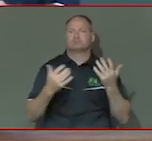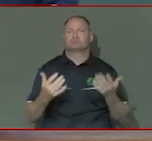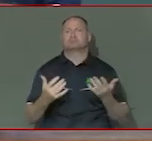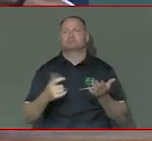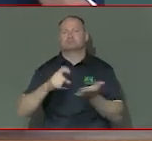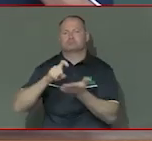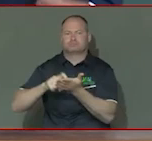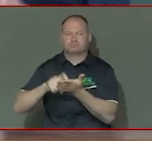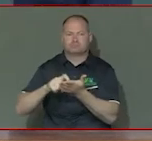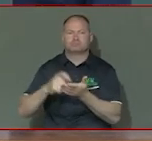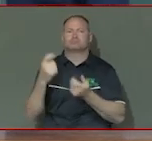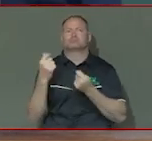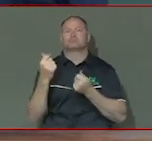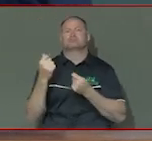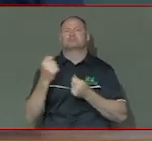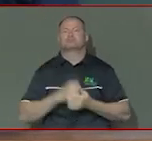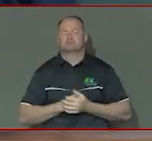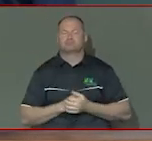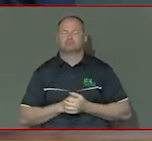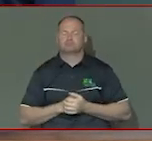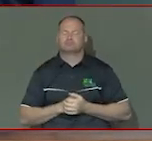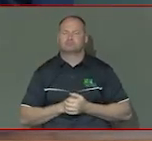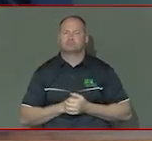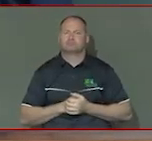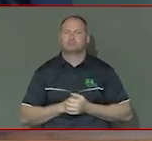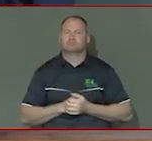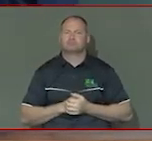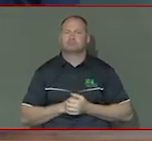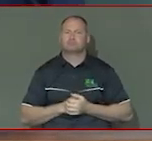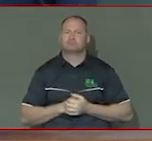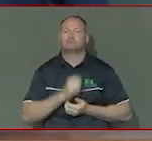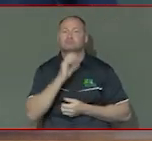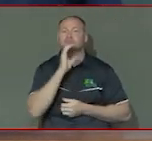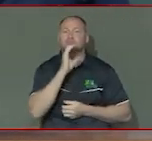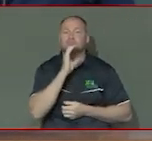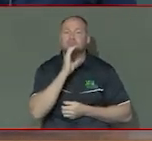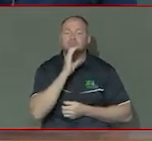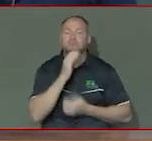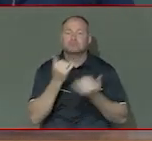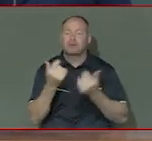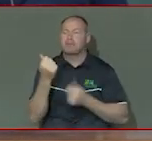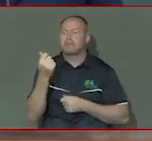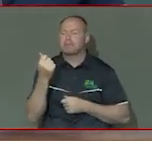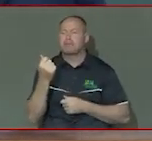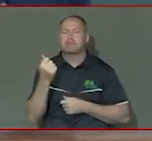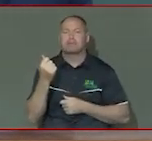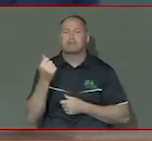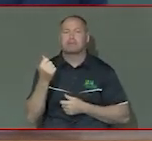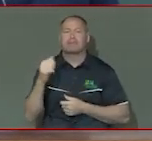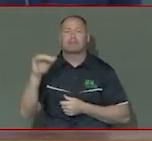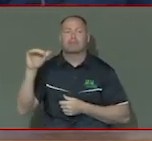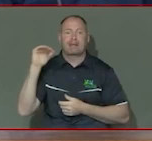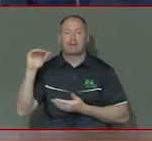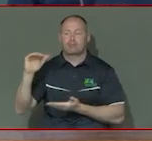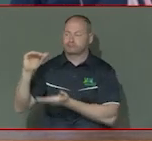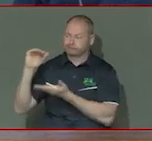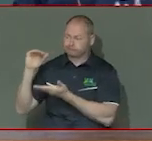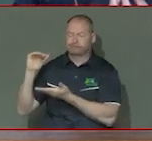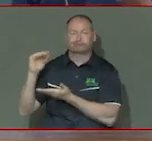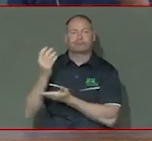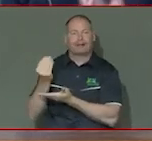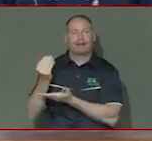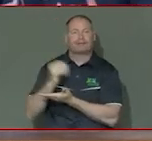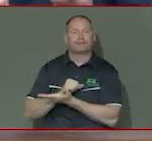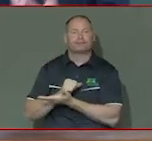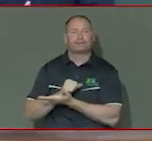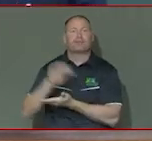right. So that can mean that you have a lot of cash. You have a lot of cash in your bank account. And what happens